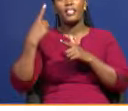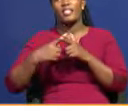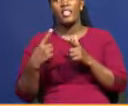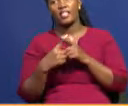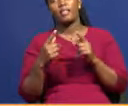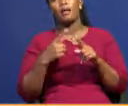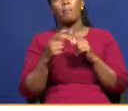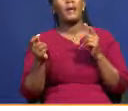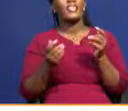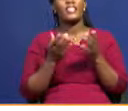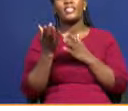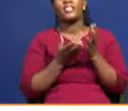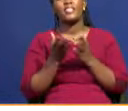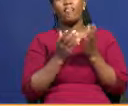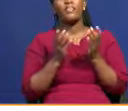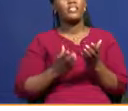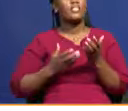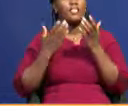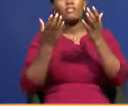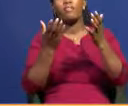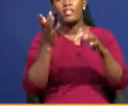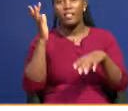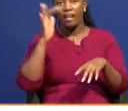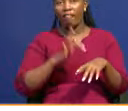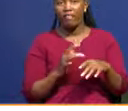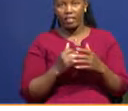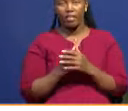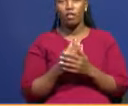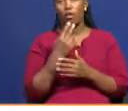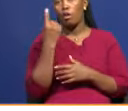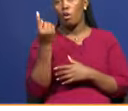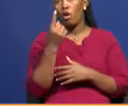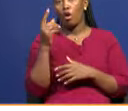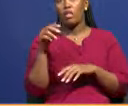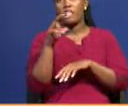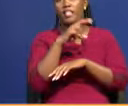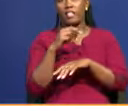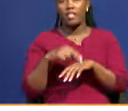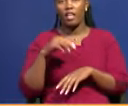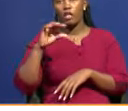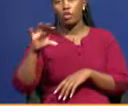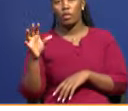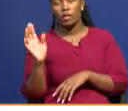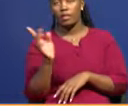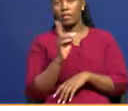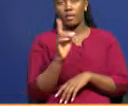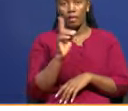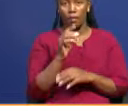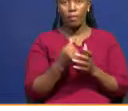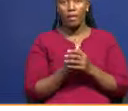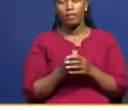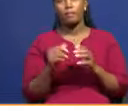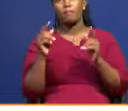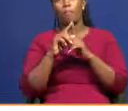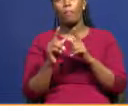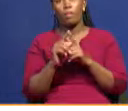is affected, not just at the national level, but even at the county level. There are pockets of things that we budget for that